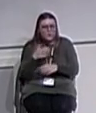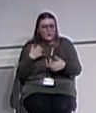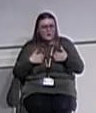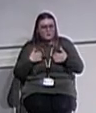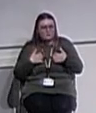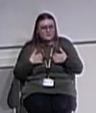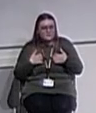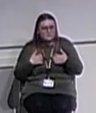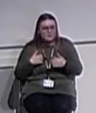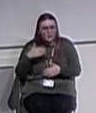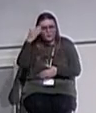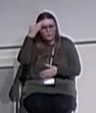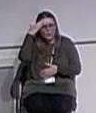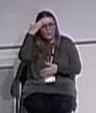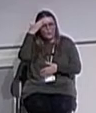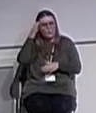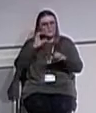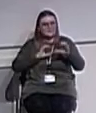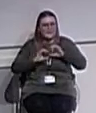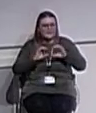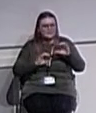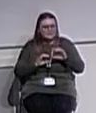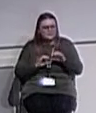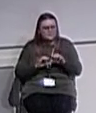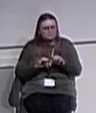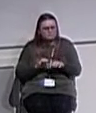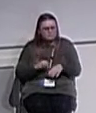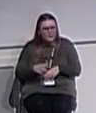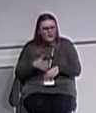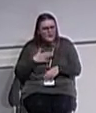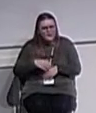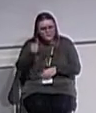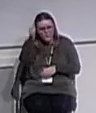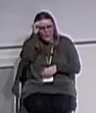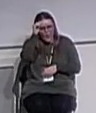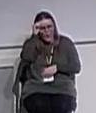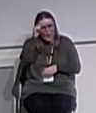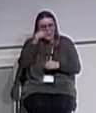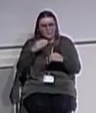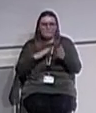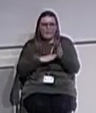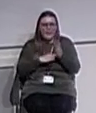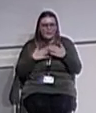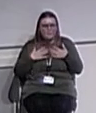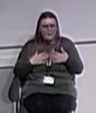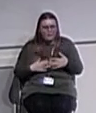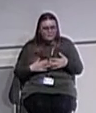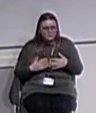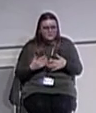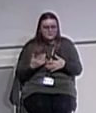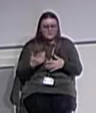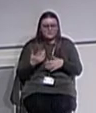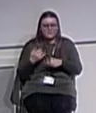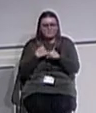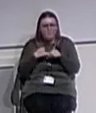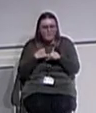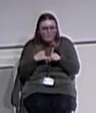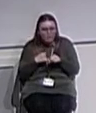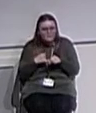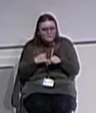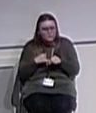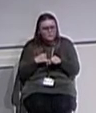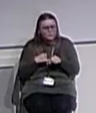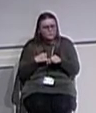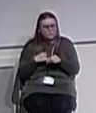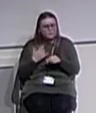you're a neuroscientist, say, you also need to know some molecular biology. You also need to know something about pharmacology. And if you